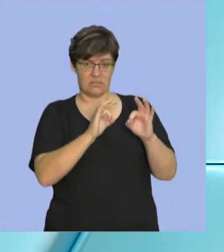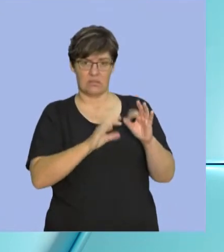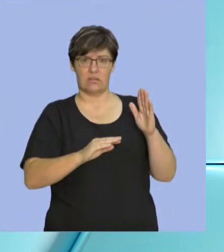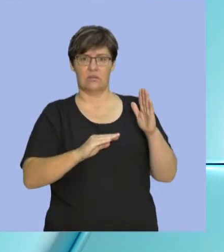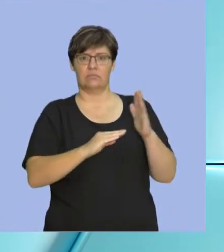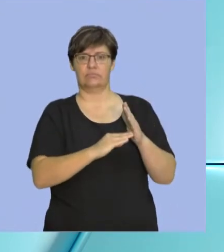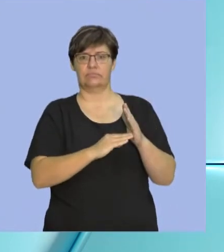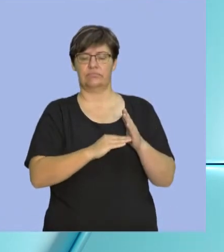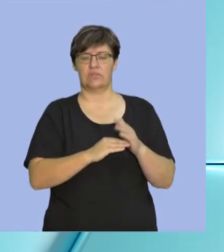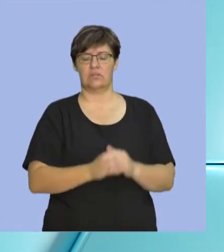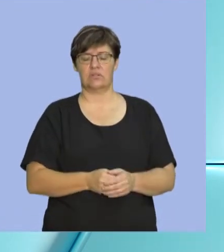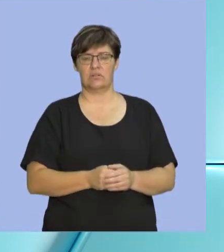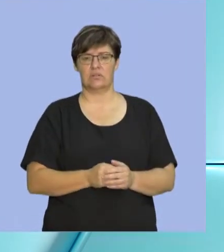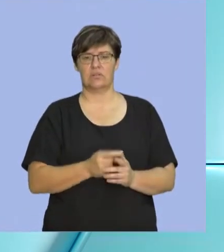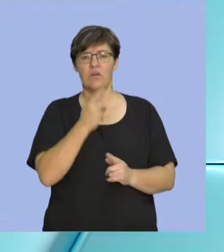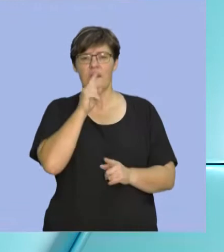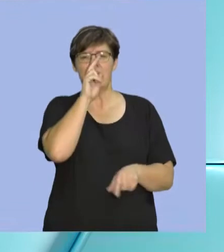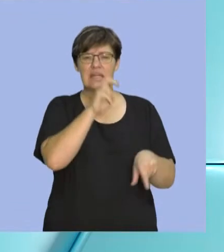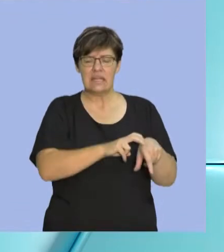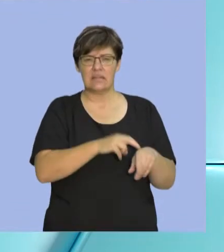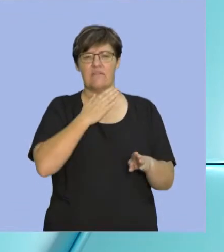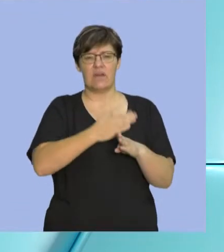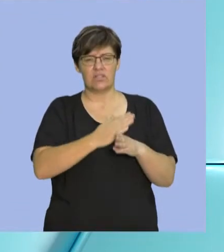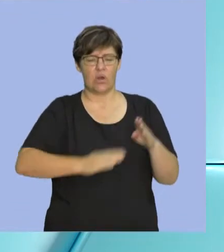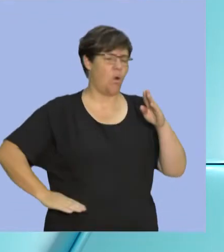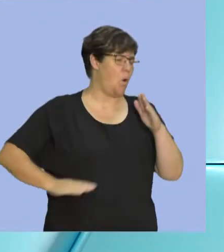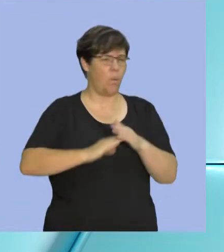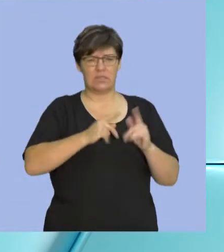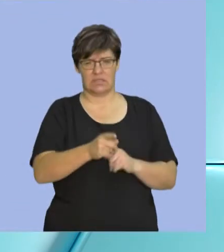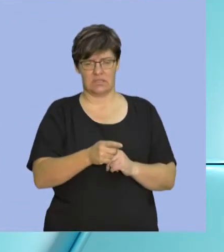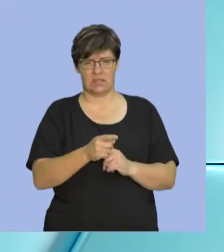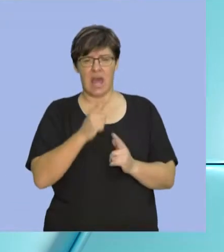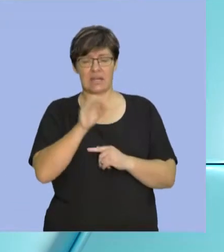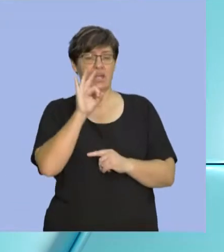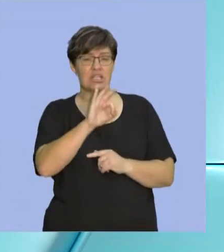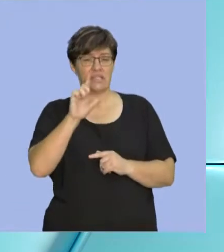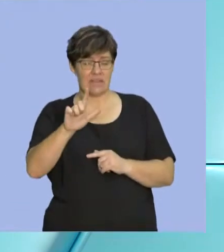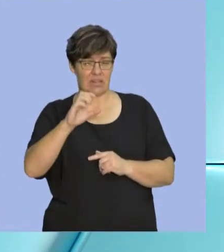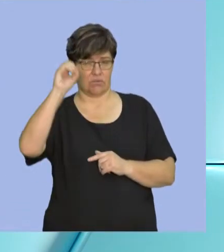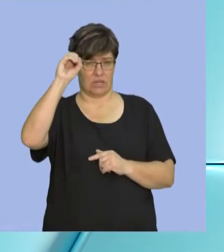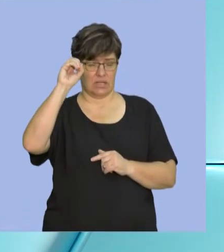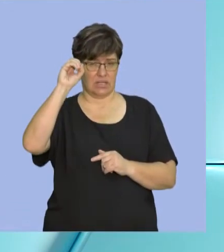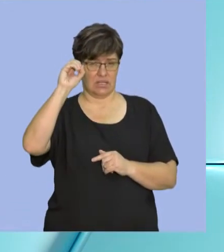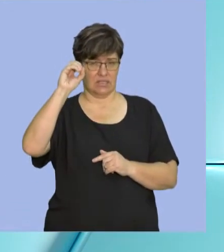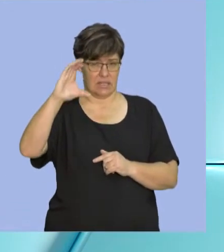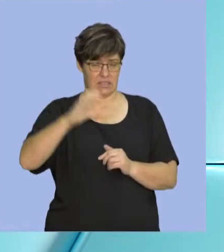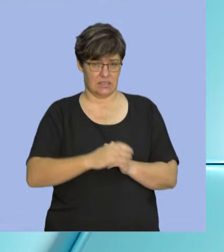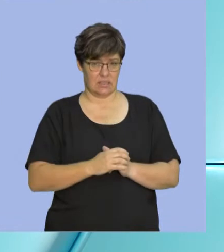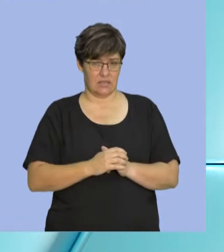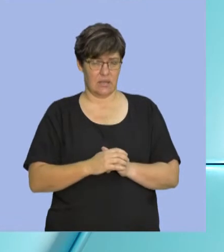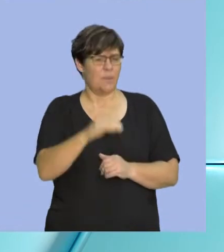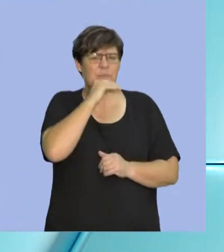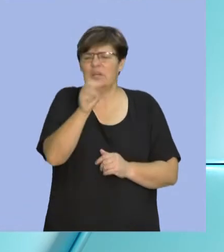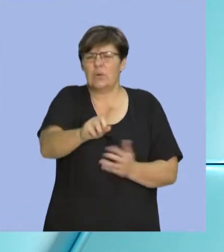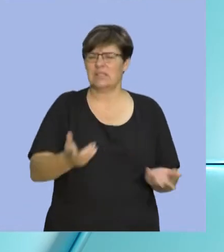Remember that enzymes need to function optimally at 37 degrees Celsius in the body. What does this mean if